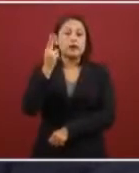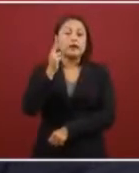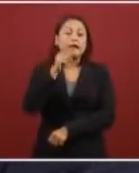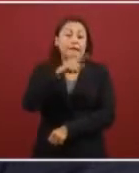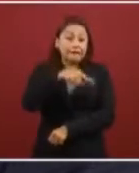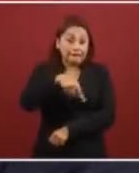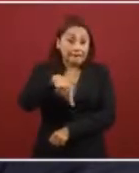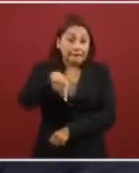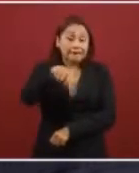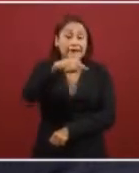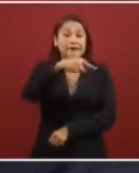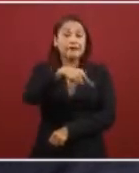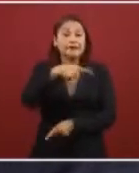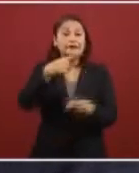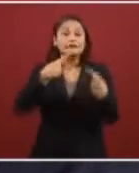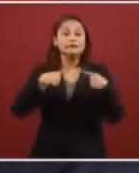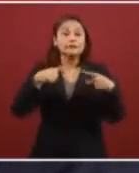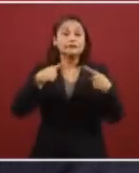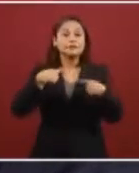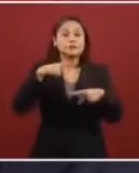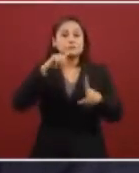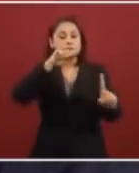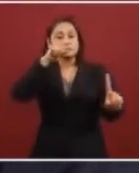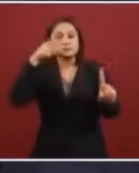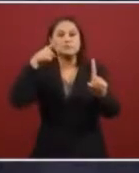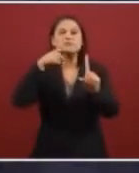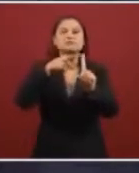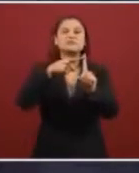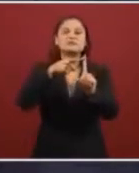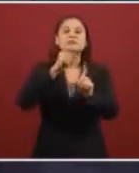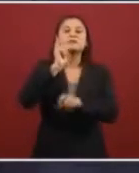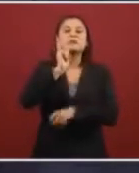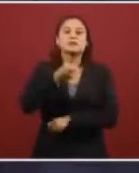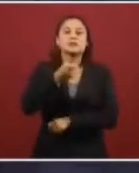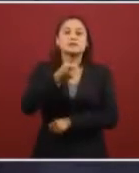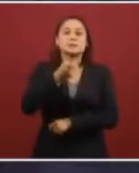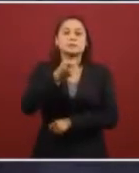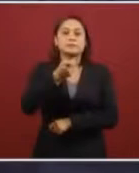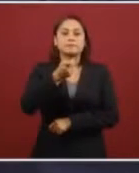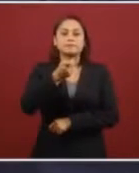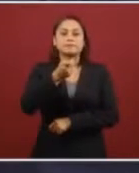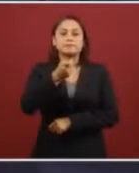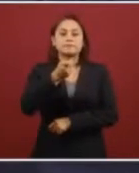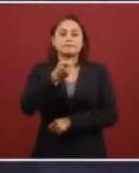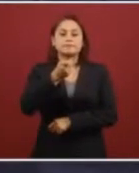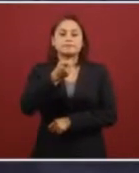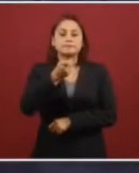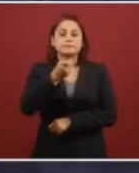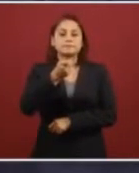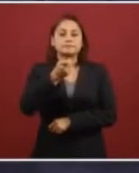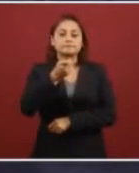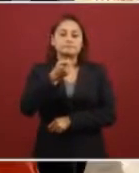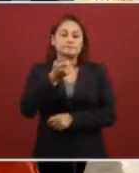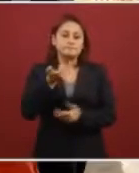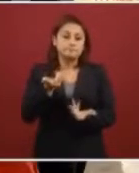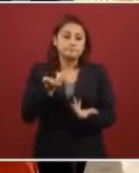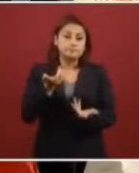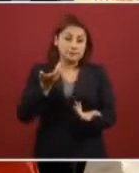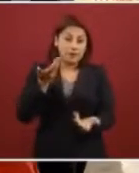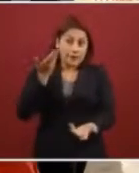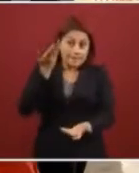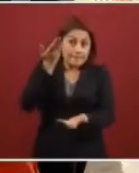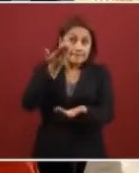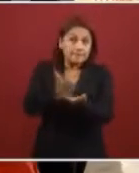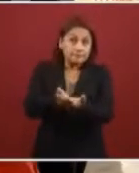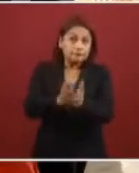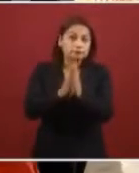tenga como propósito have as their purpose el que se aplique to una política de